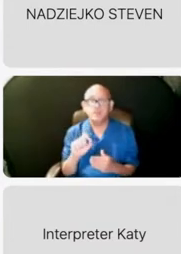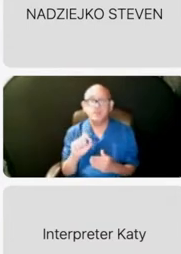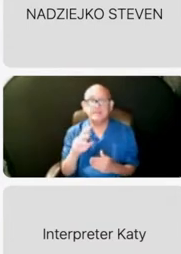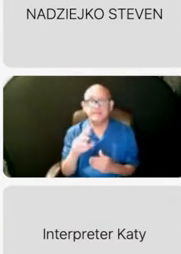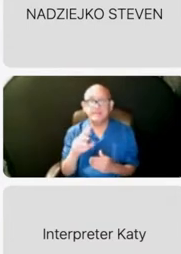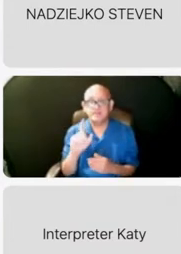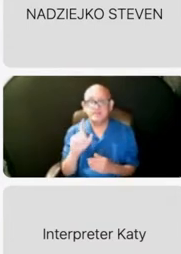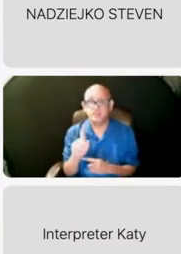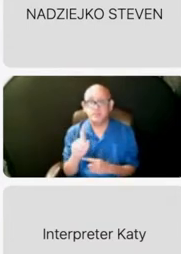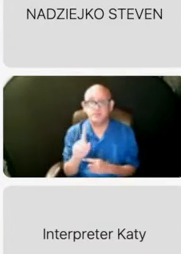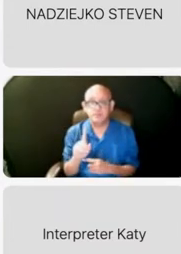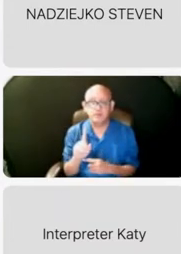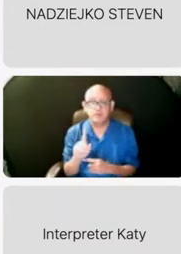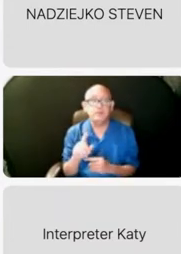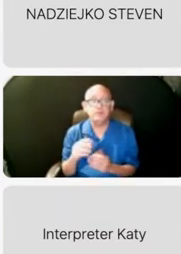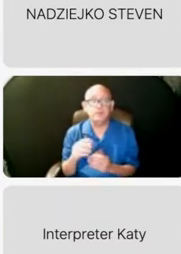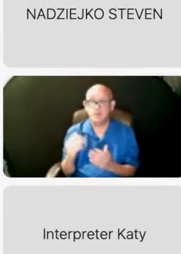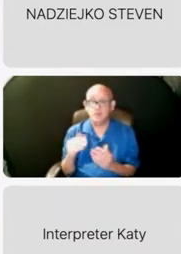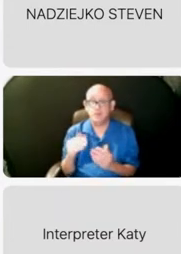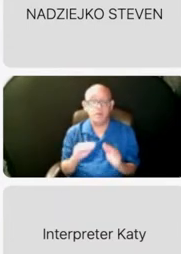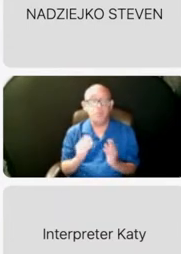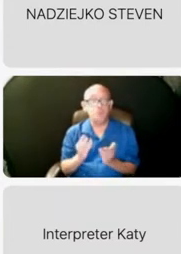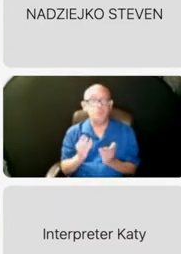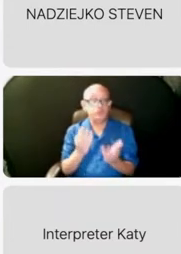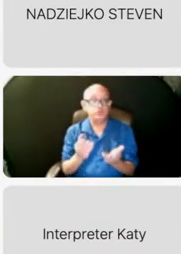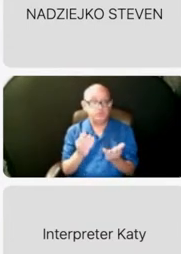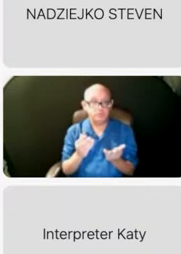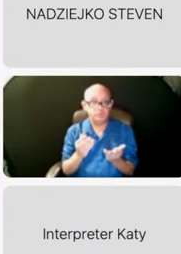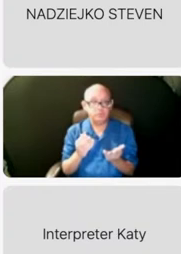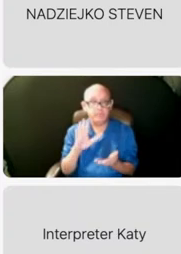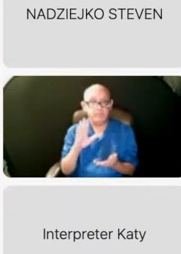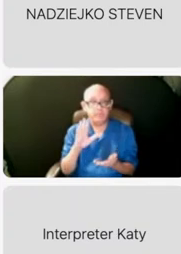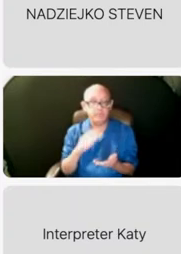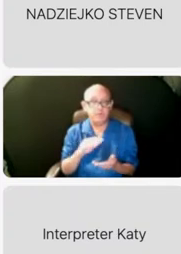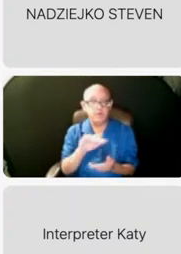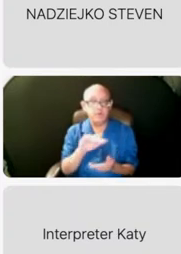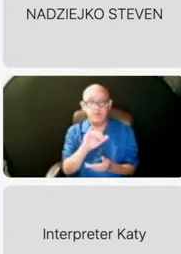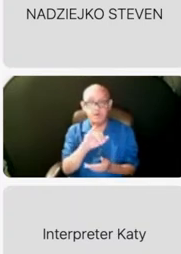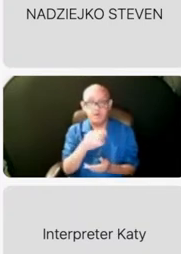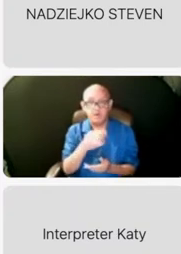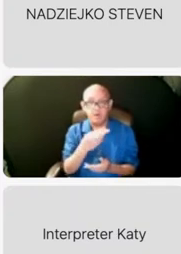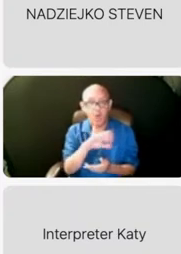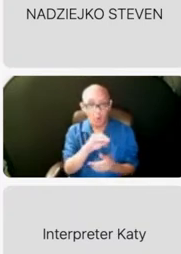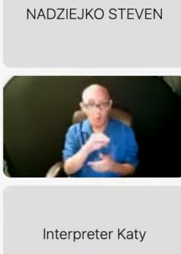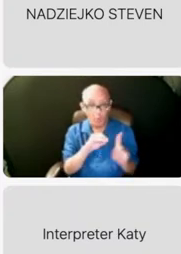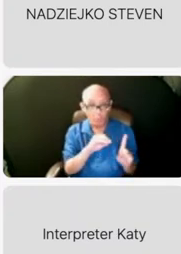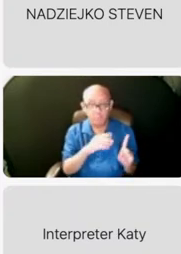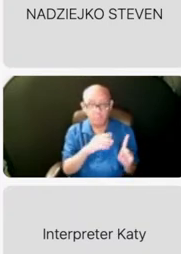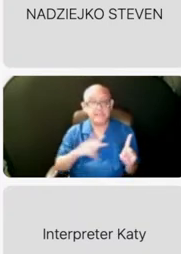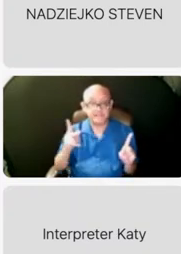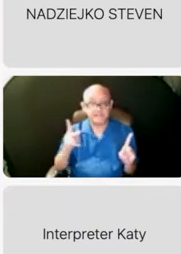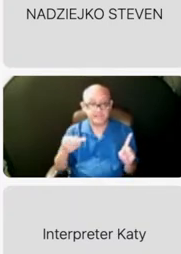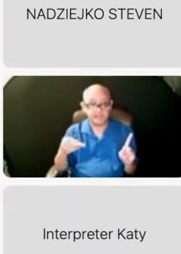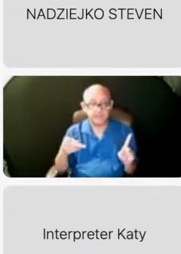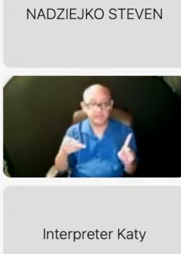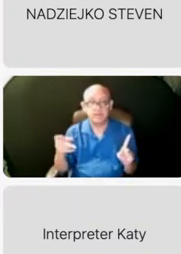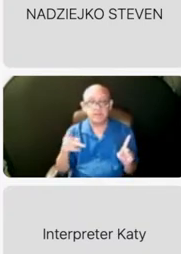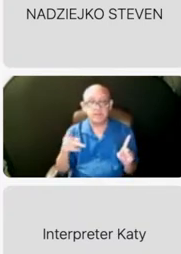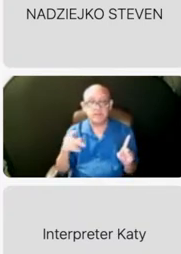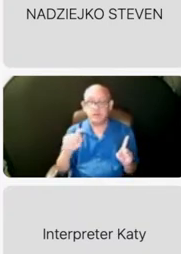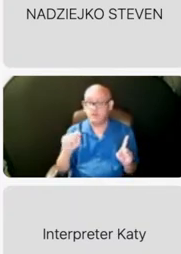okay i need a motion by board member harold and a second by throwing oj